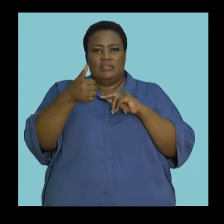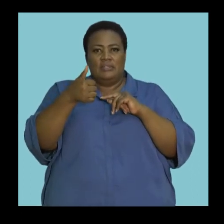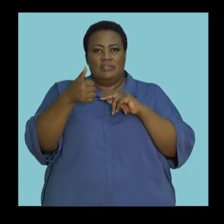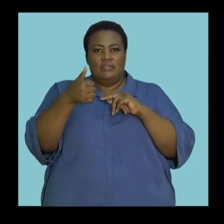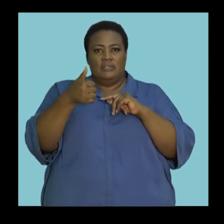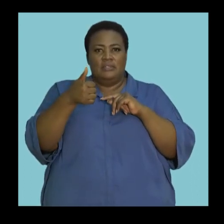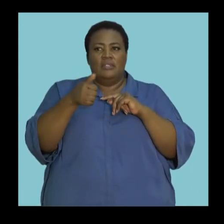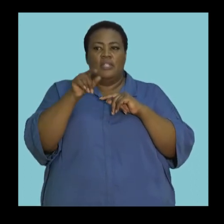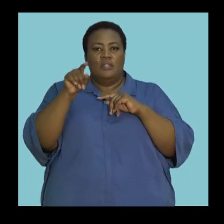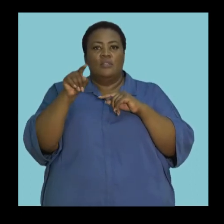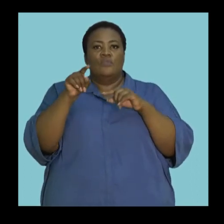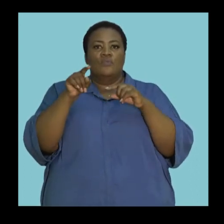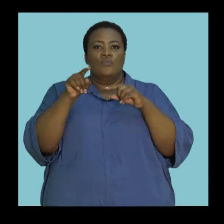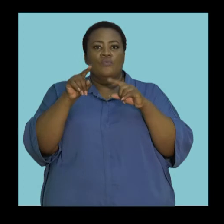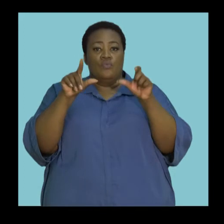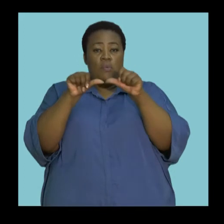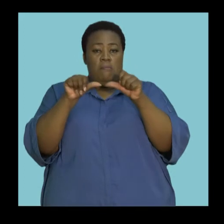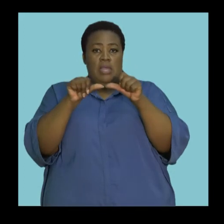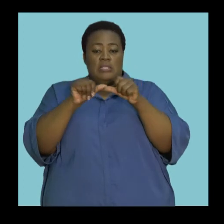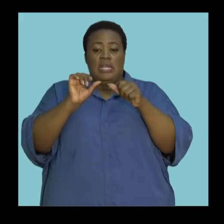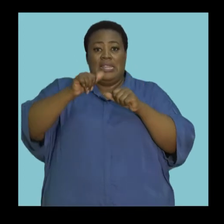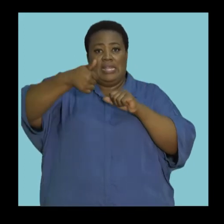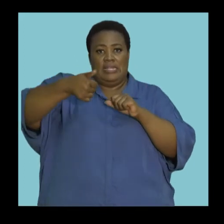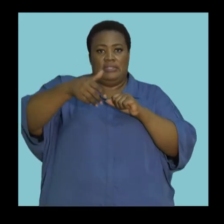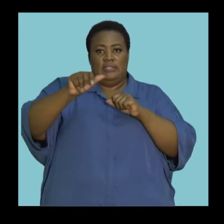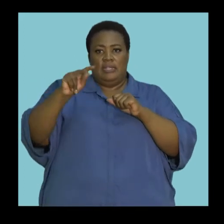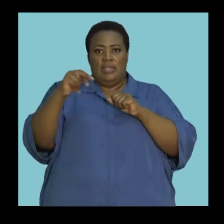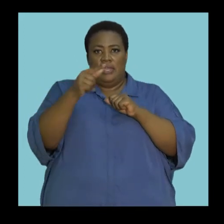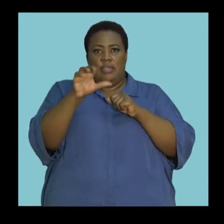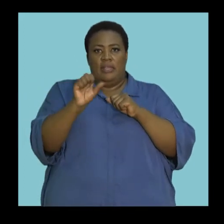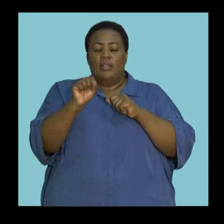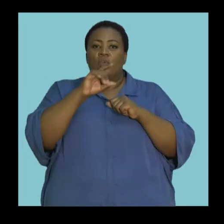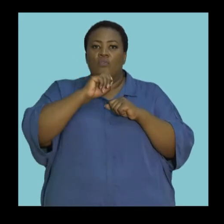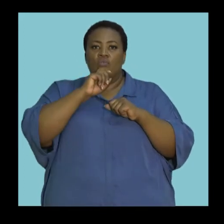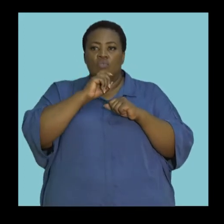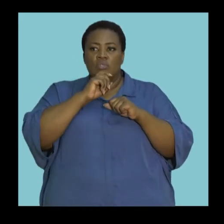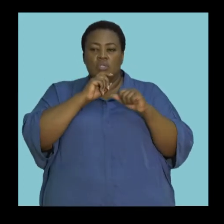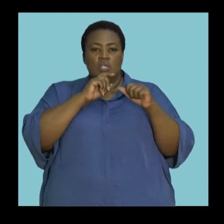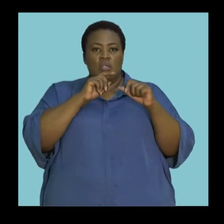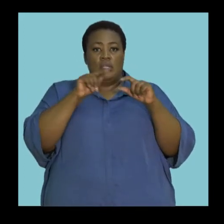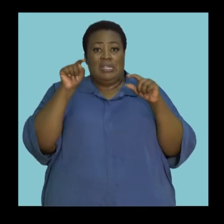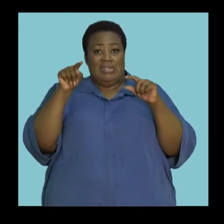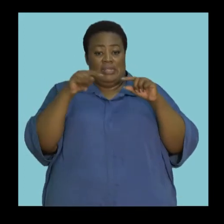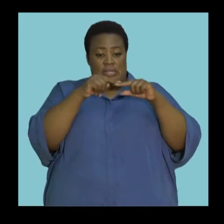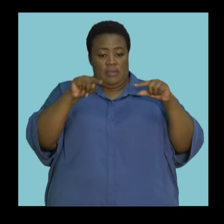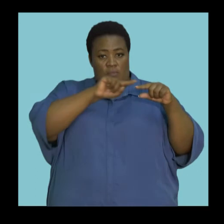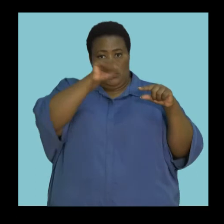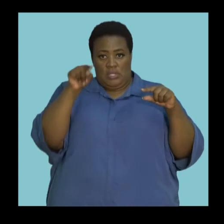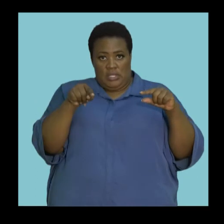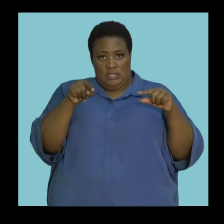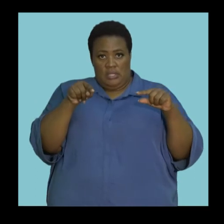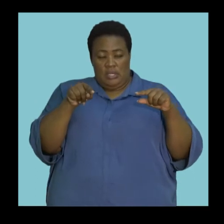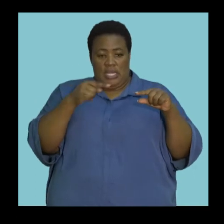on that, and you would measure the next angle. So using your protractor at each of the segments to give you the